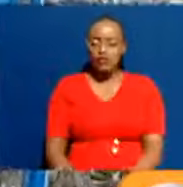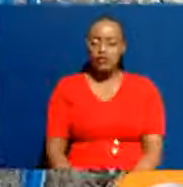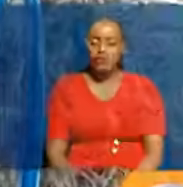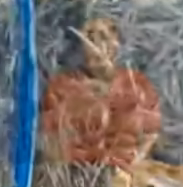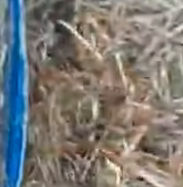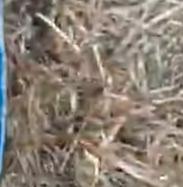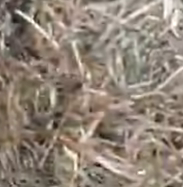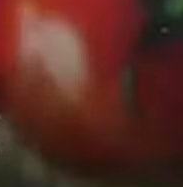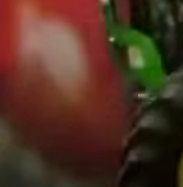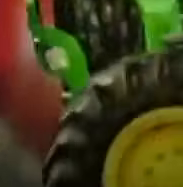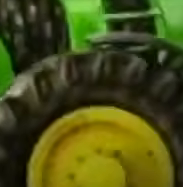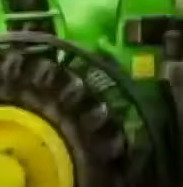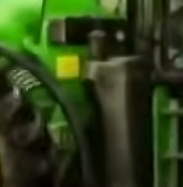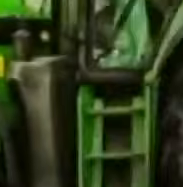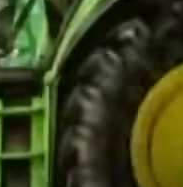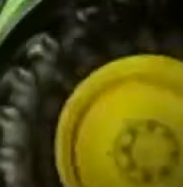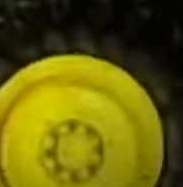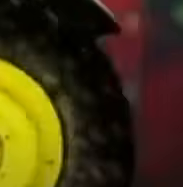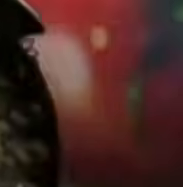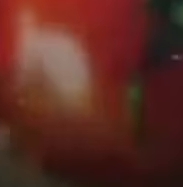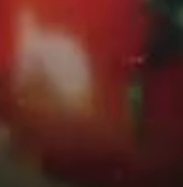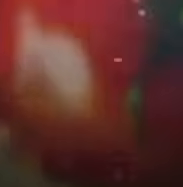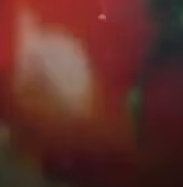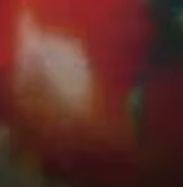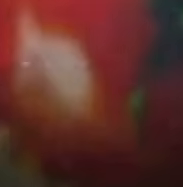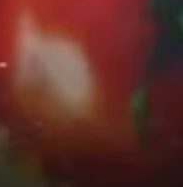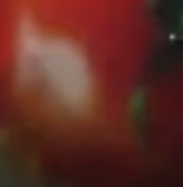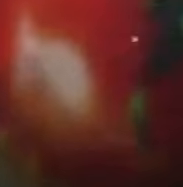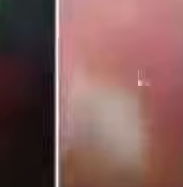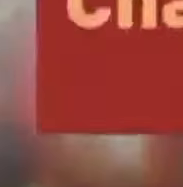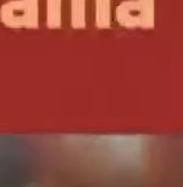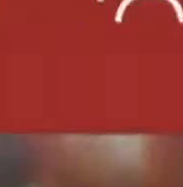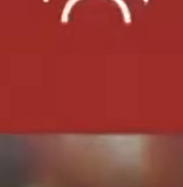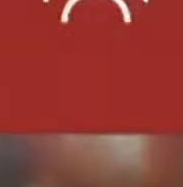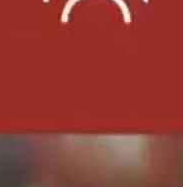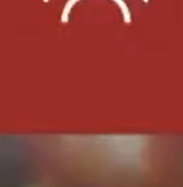Smart Farm. Smart Farm, brought to you by Equity.